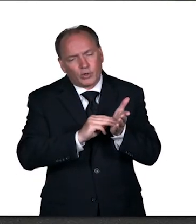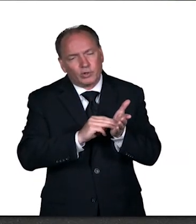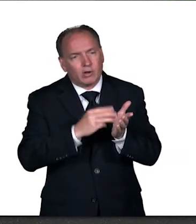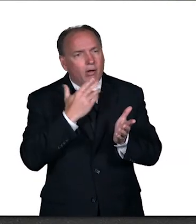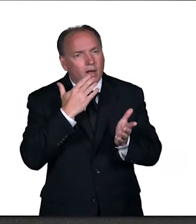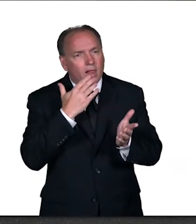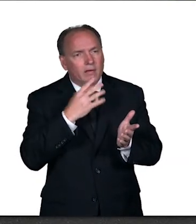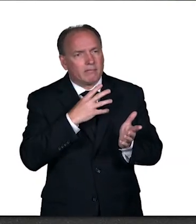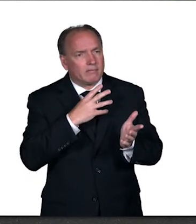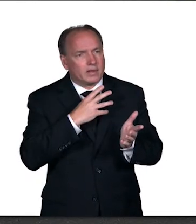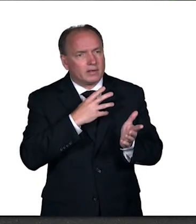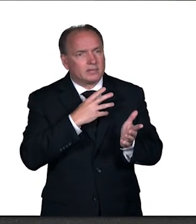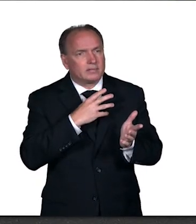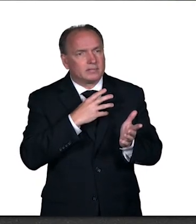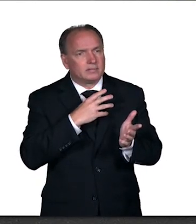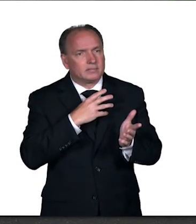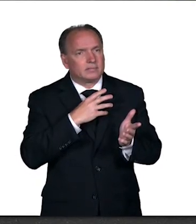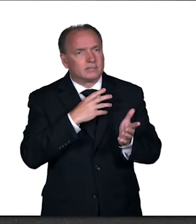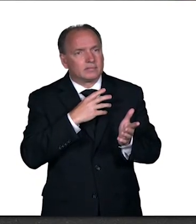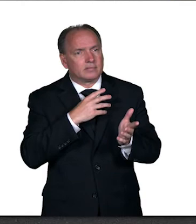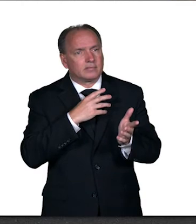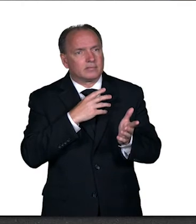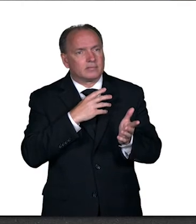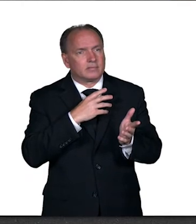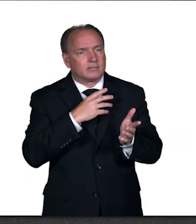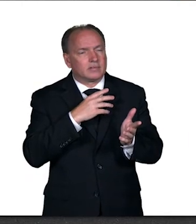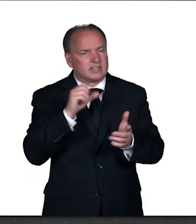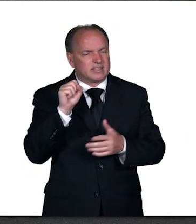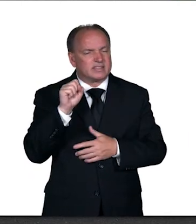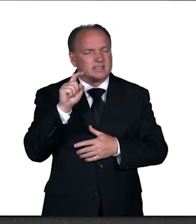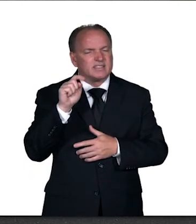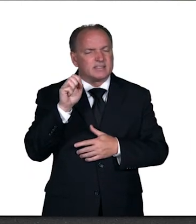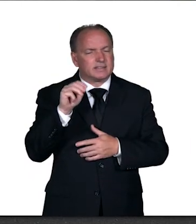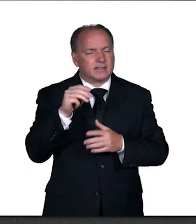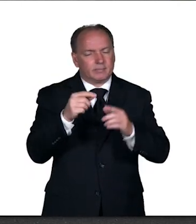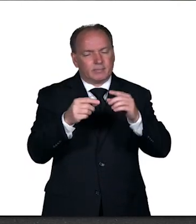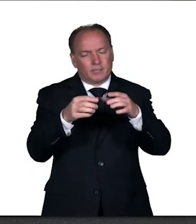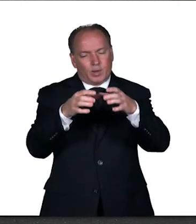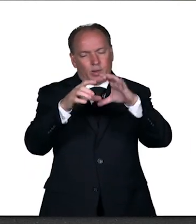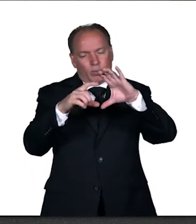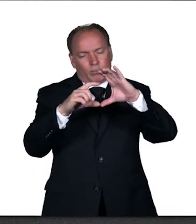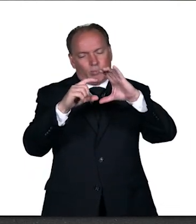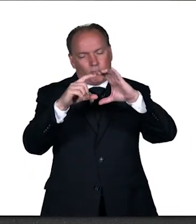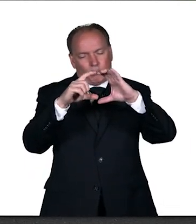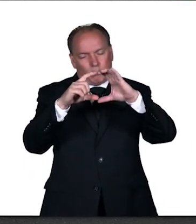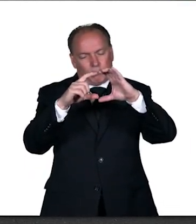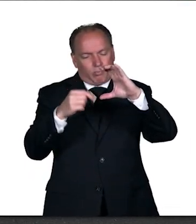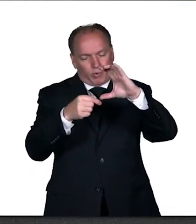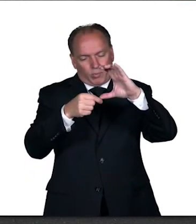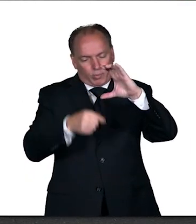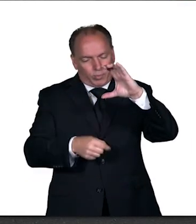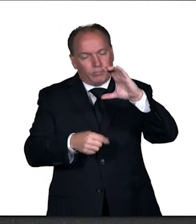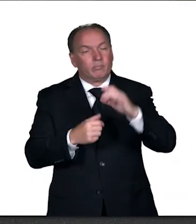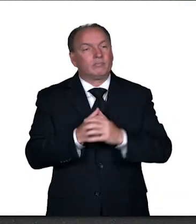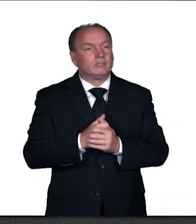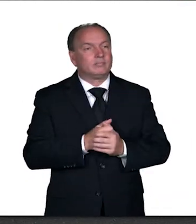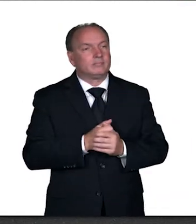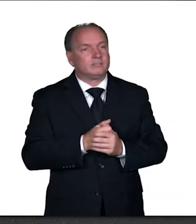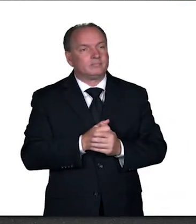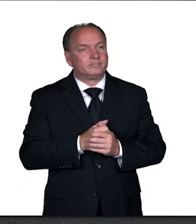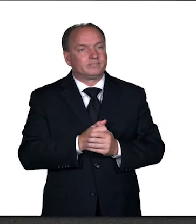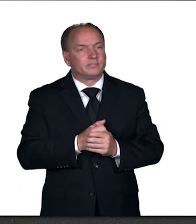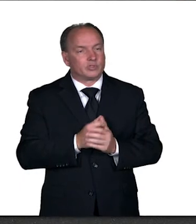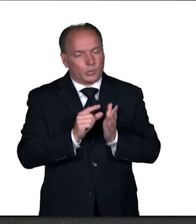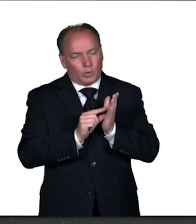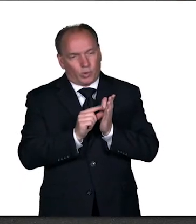green marker or a green crayon and just draw a stem from the dandelion straight down. Alrighty, so I'm gonna take